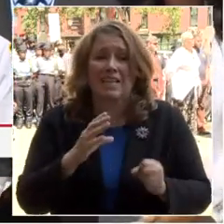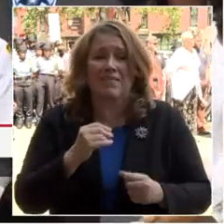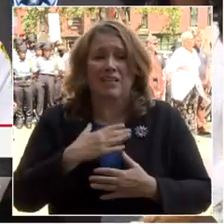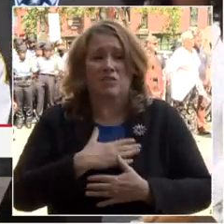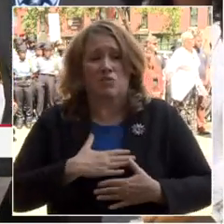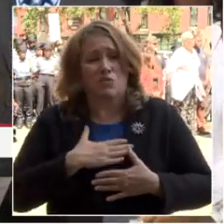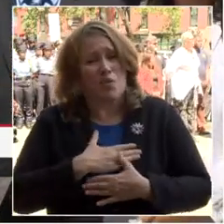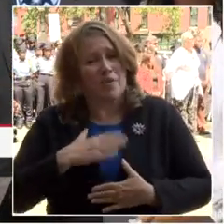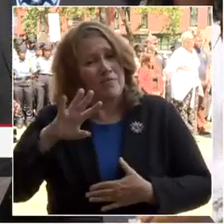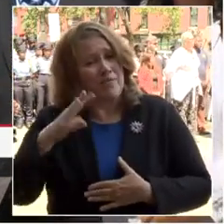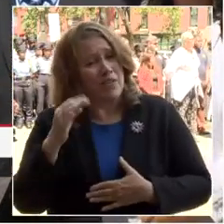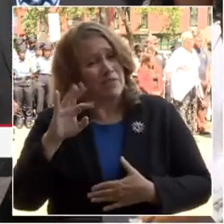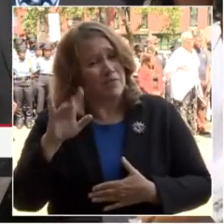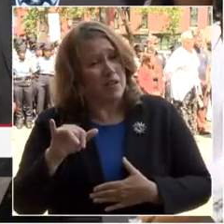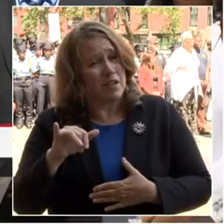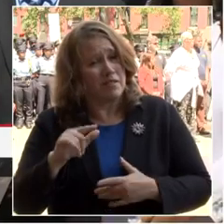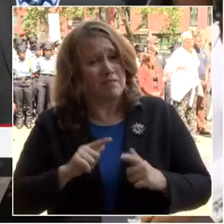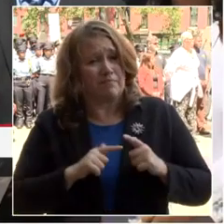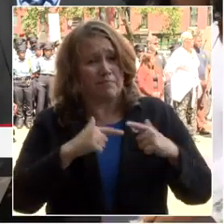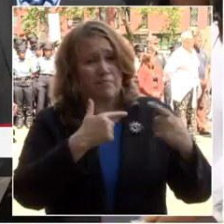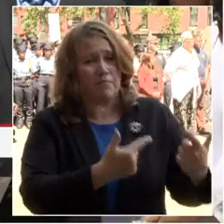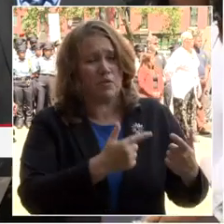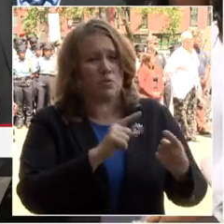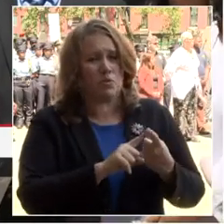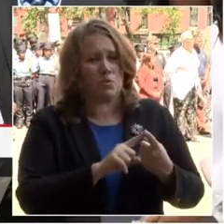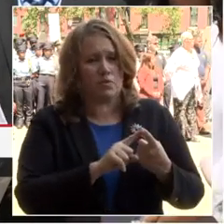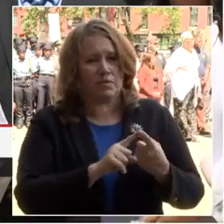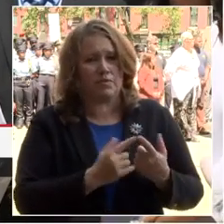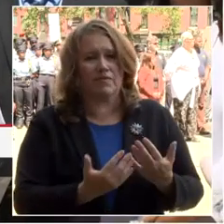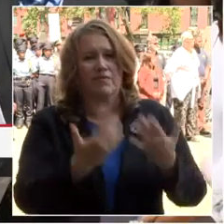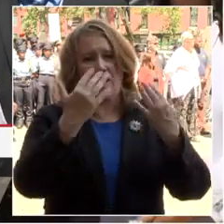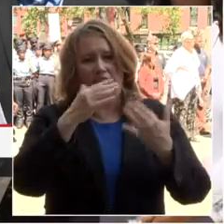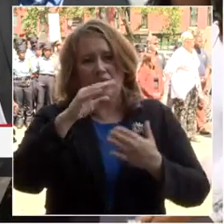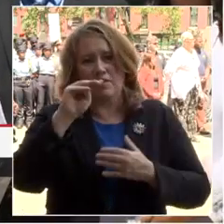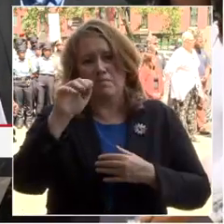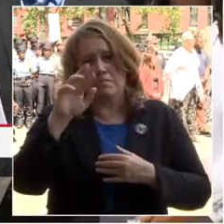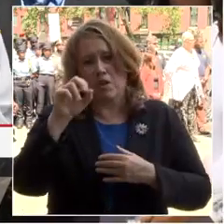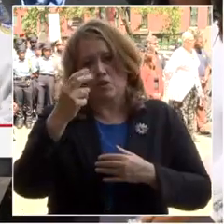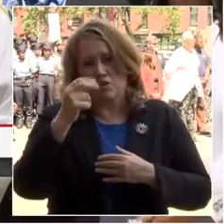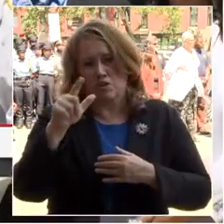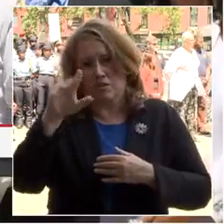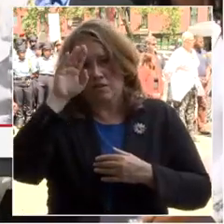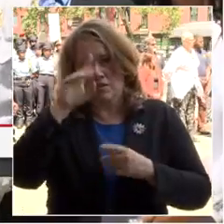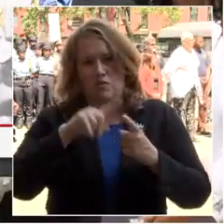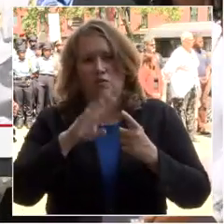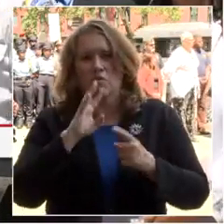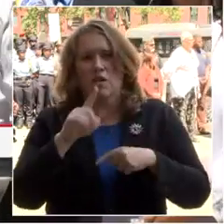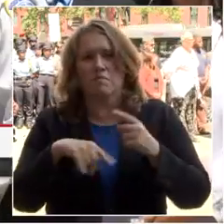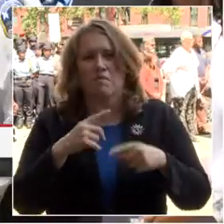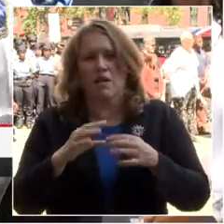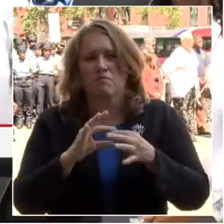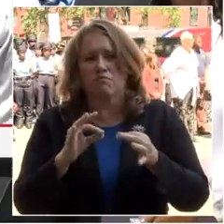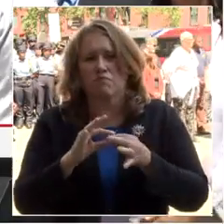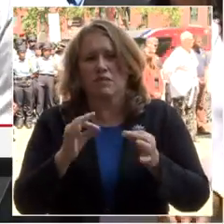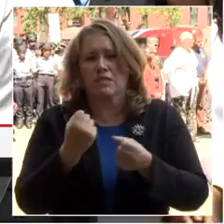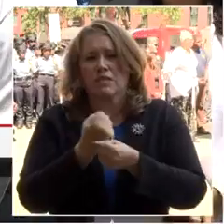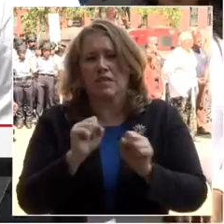and I'll now turn it over to the fire marshal to talk about additional safety measures for the 4th of July